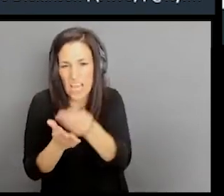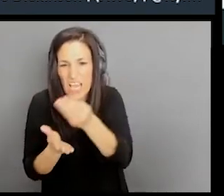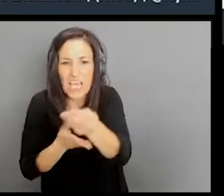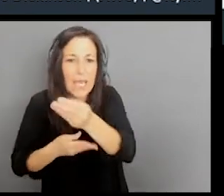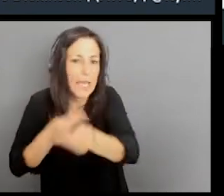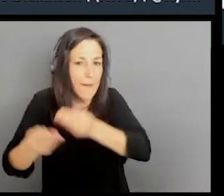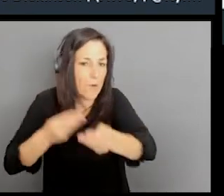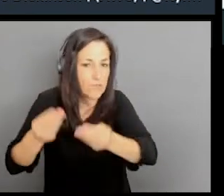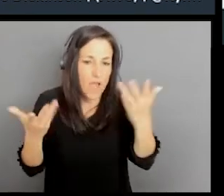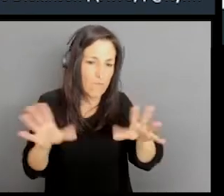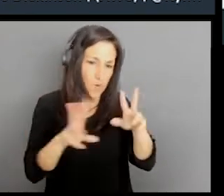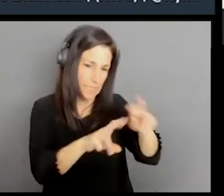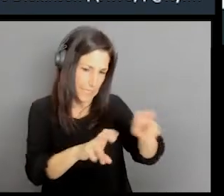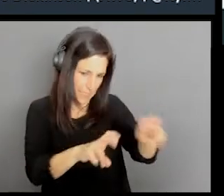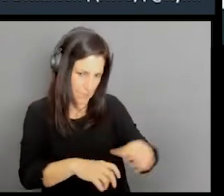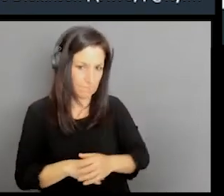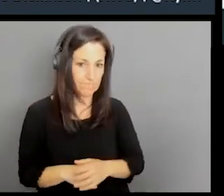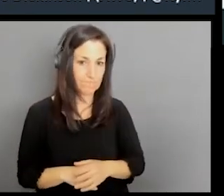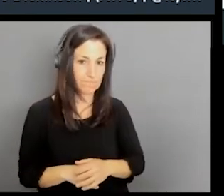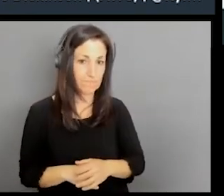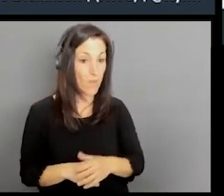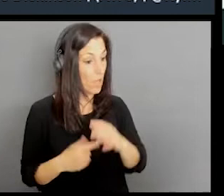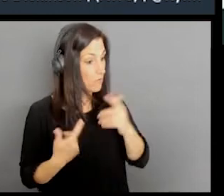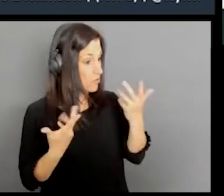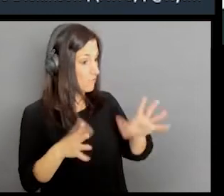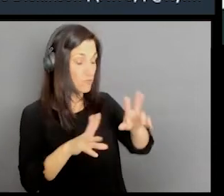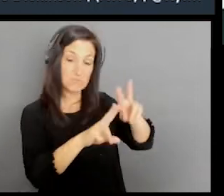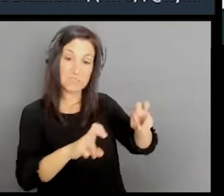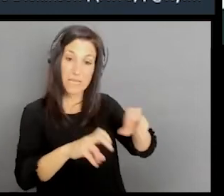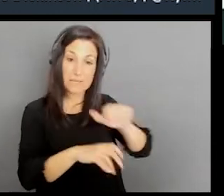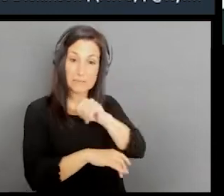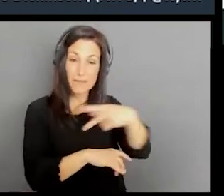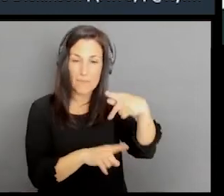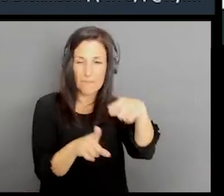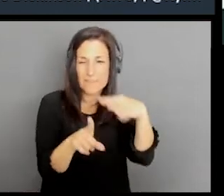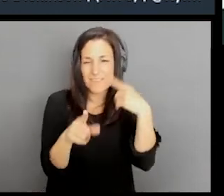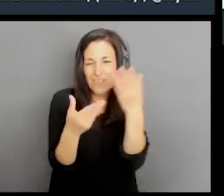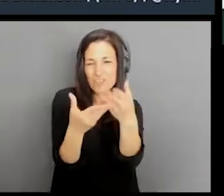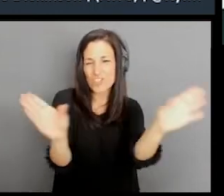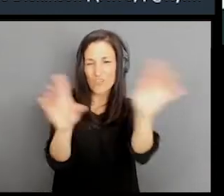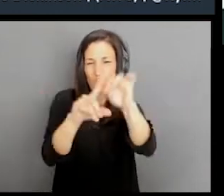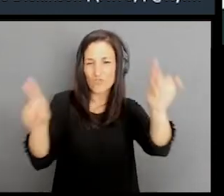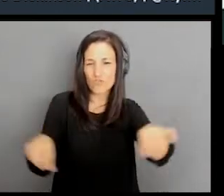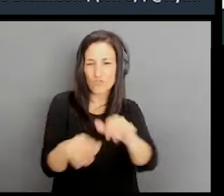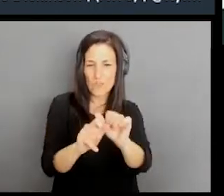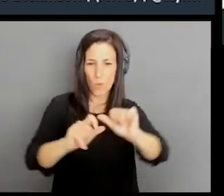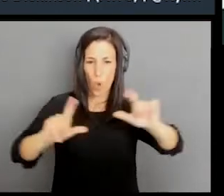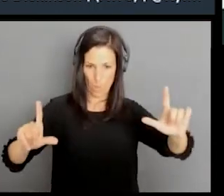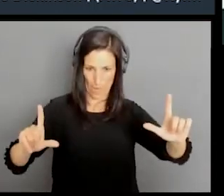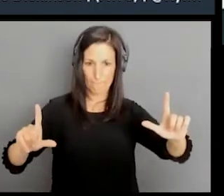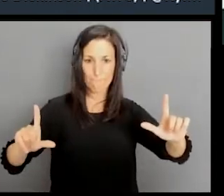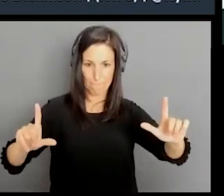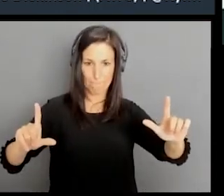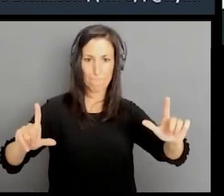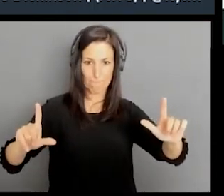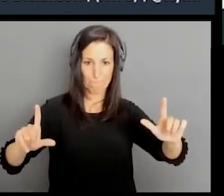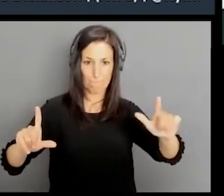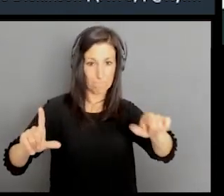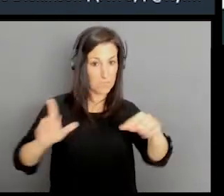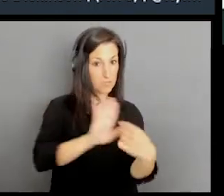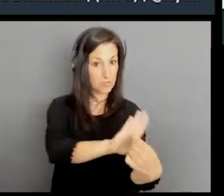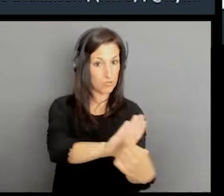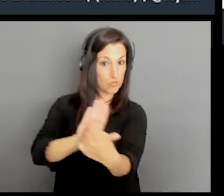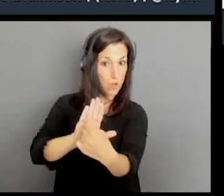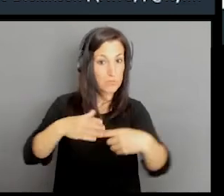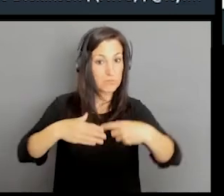So once you assess an application, this is kind of the general screen that it opens up. And what this is showing is basically a summary